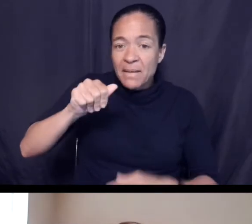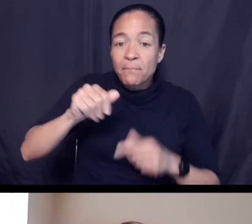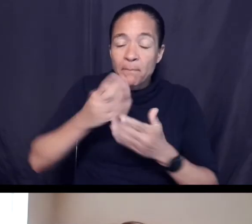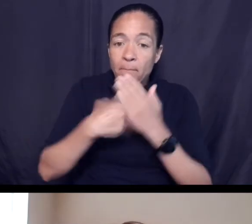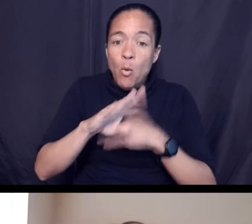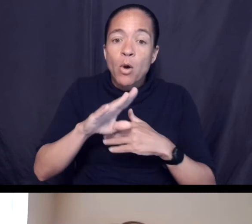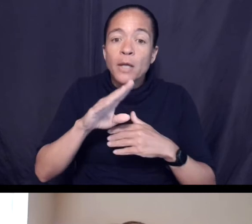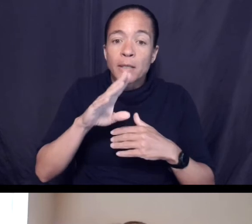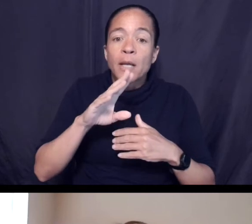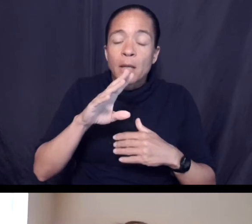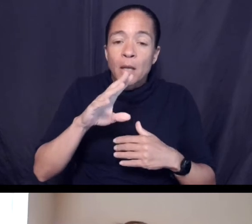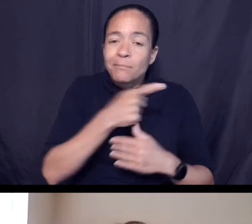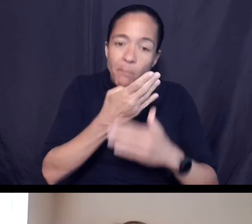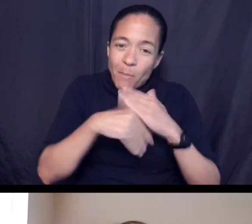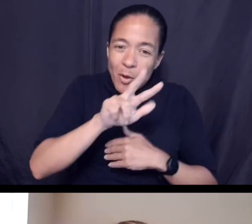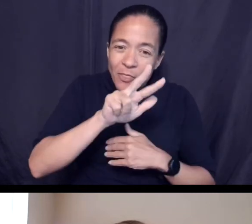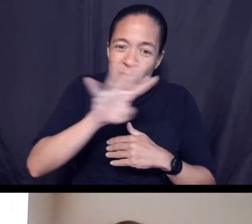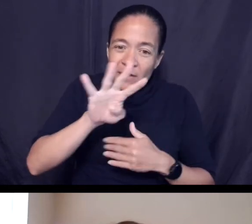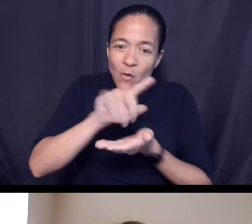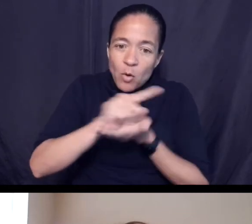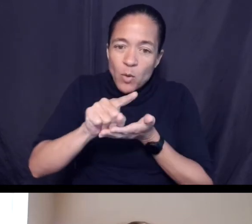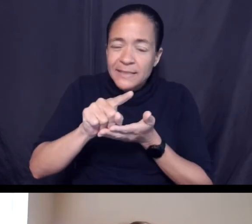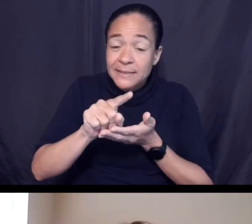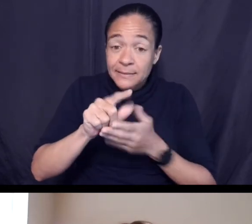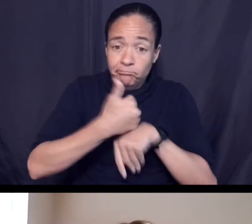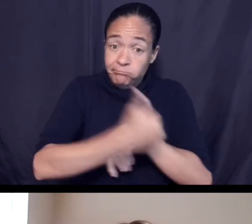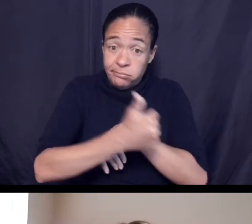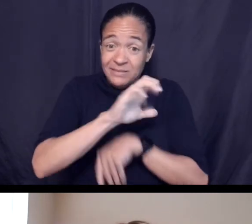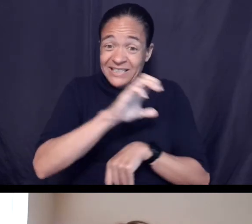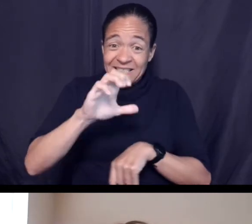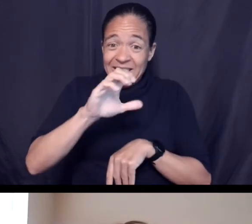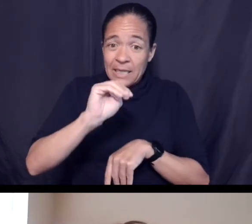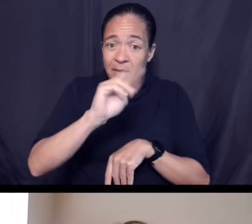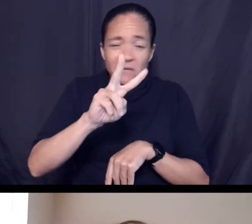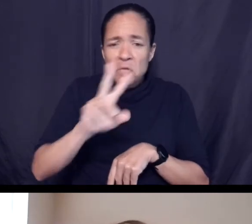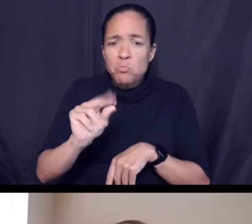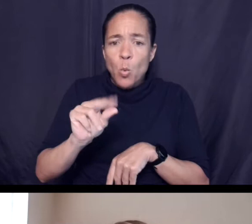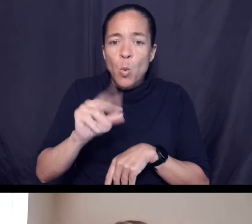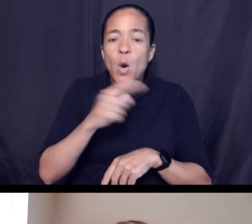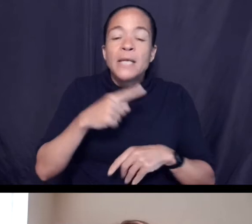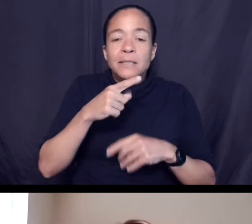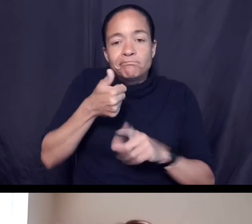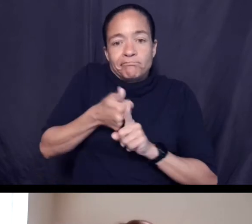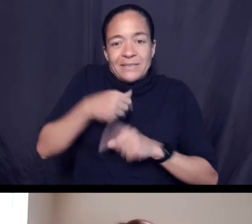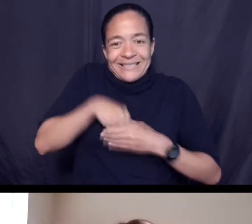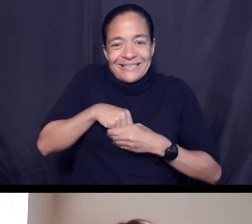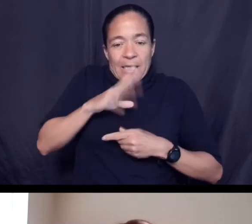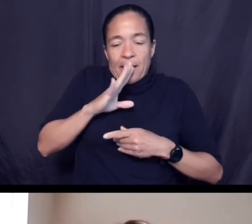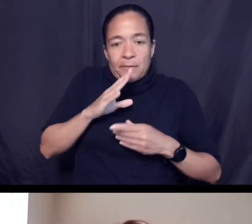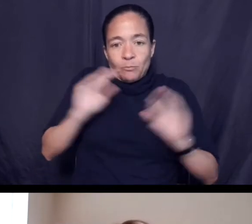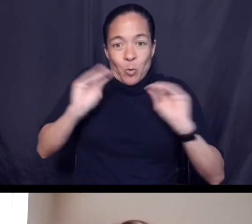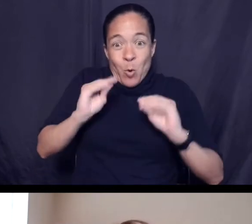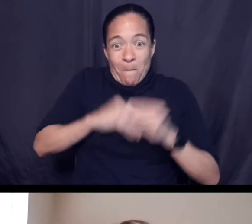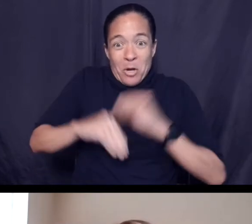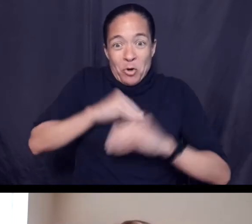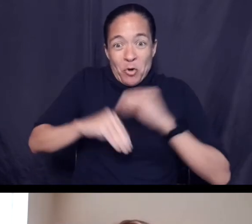was delivered at 34 weeks, not due to congenital CMV, just because she had stopped moving, and so they had to